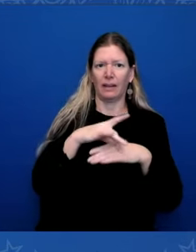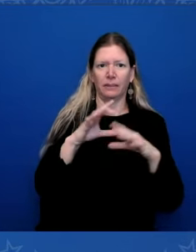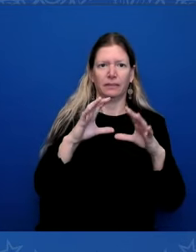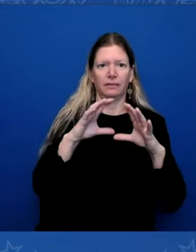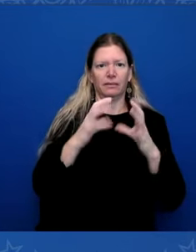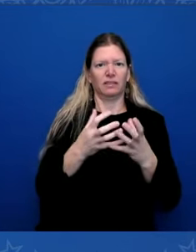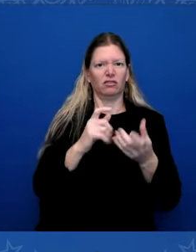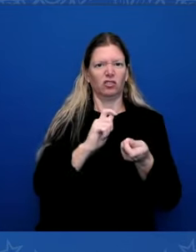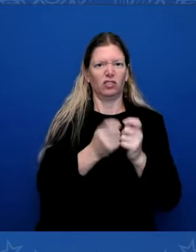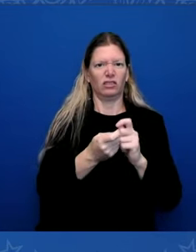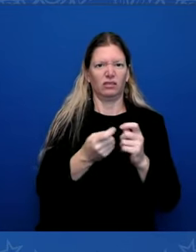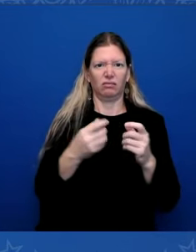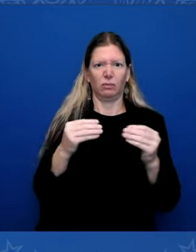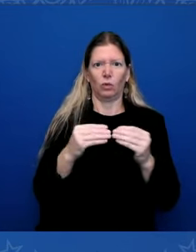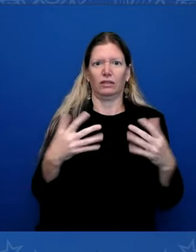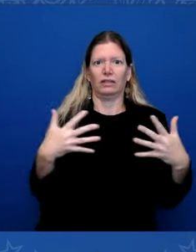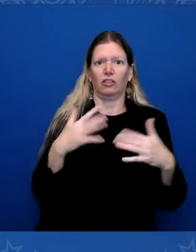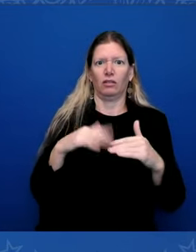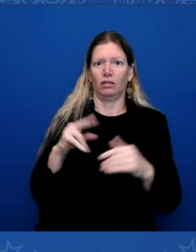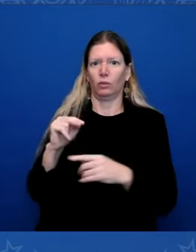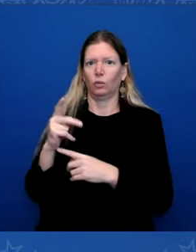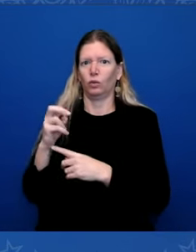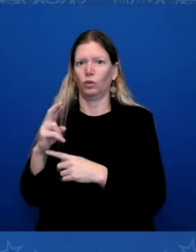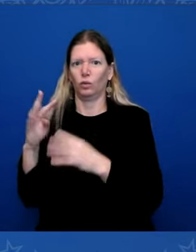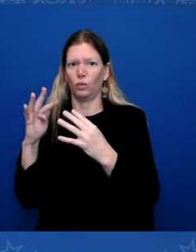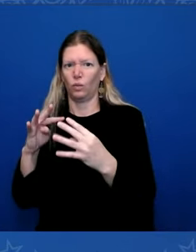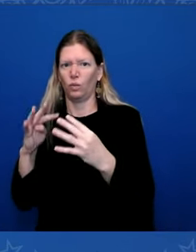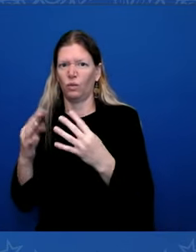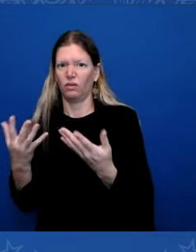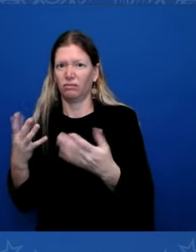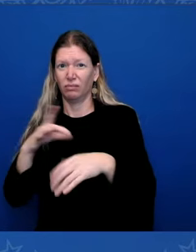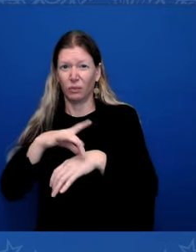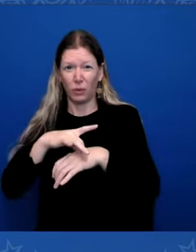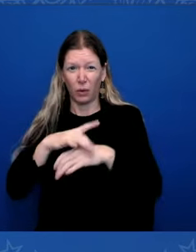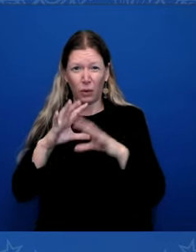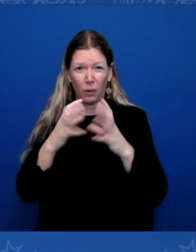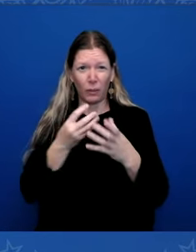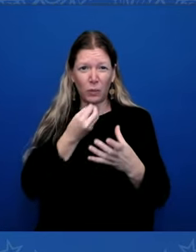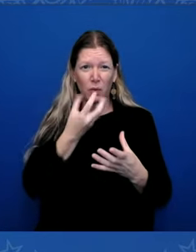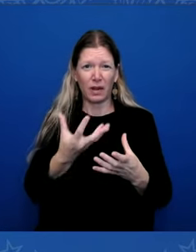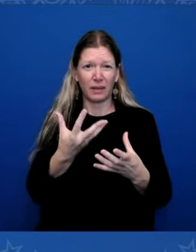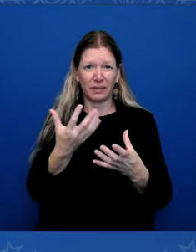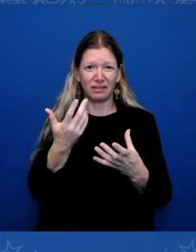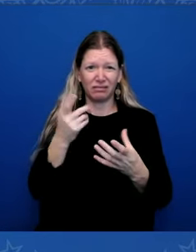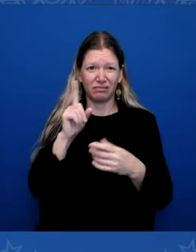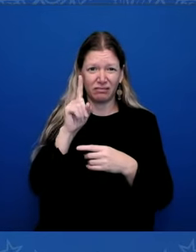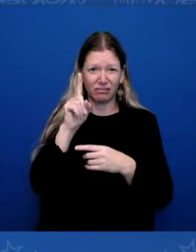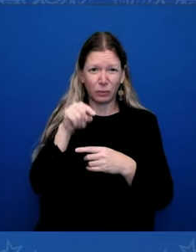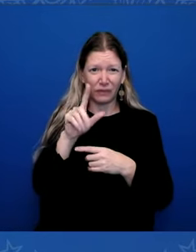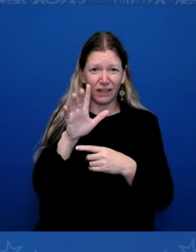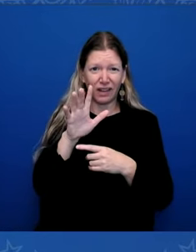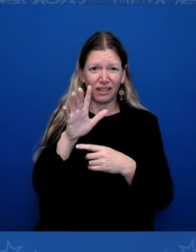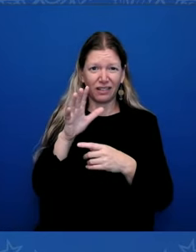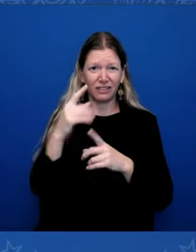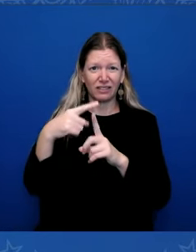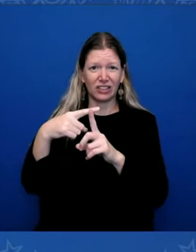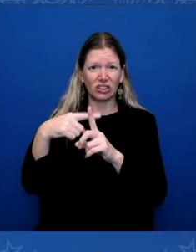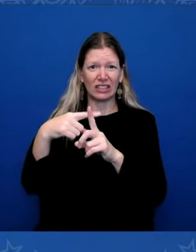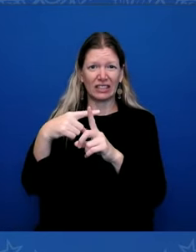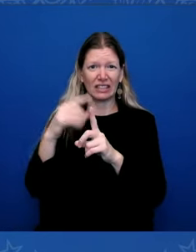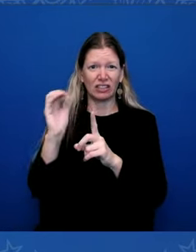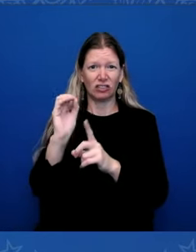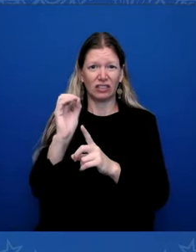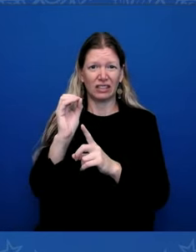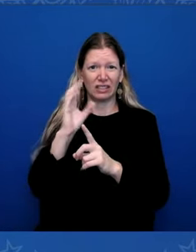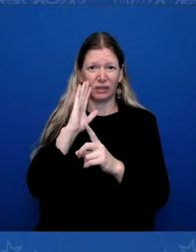next 10 years. It'd be real trouble. There's no way back from that. And